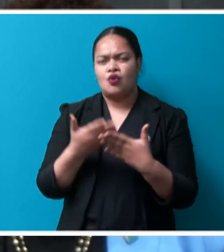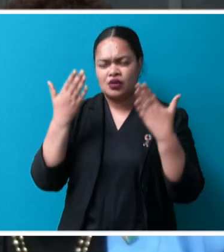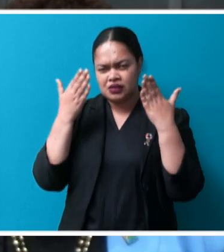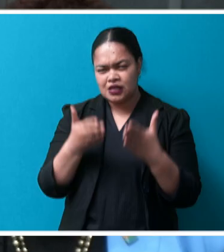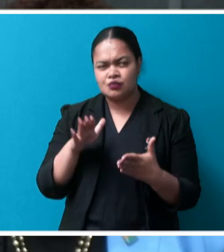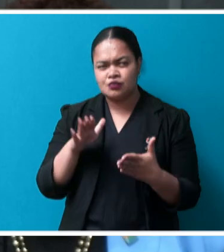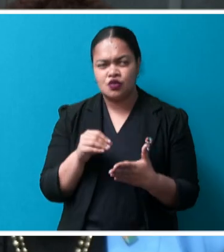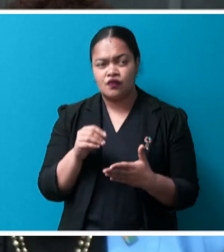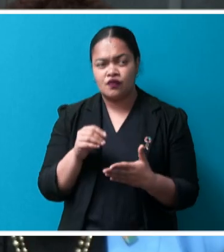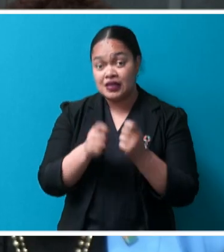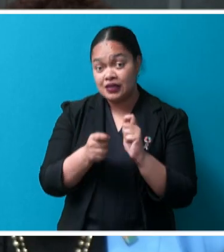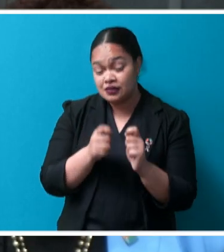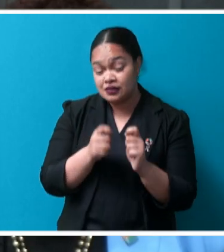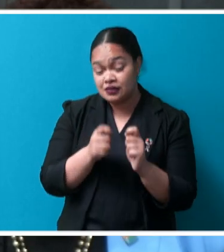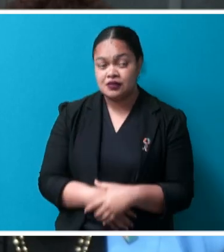the